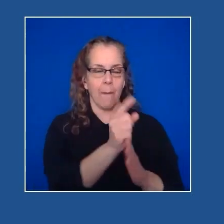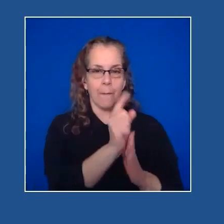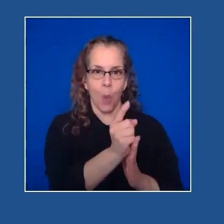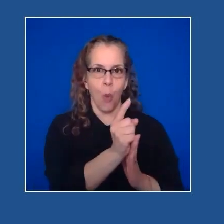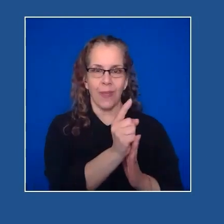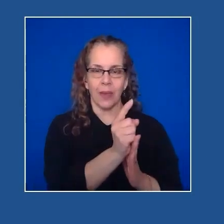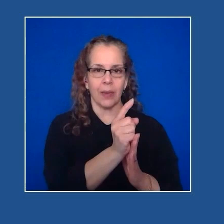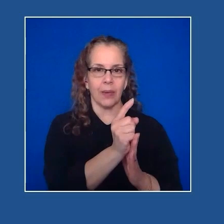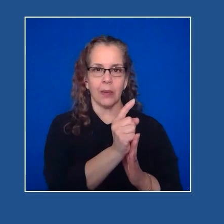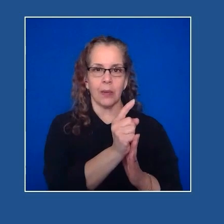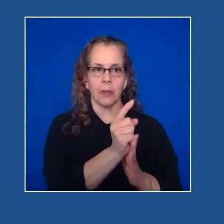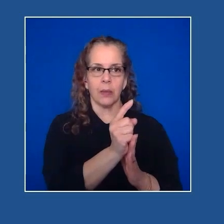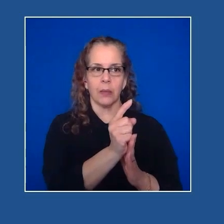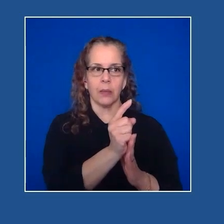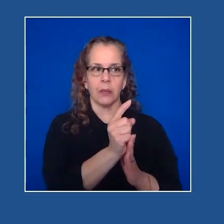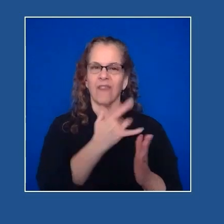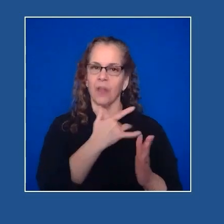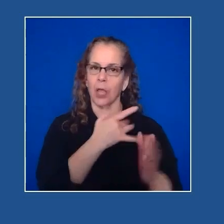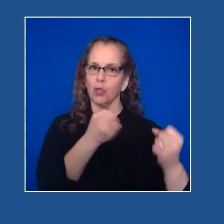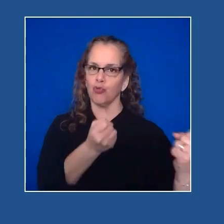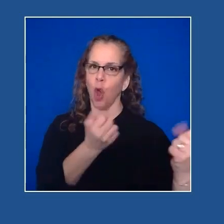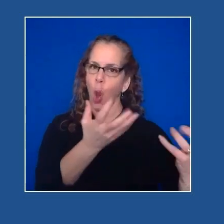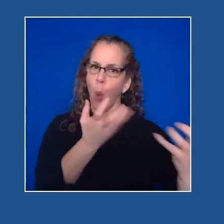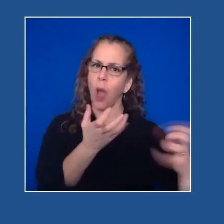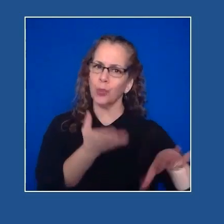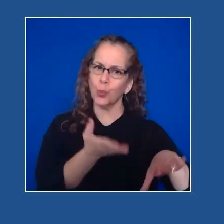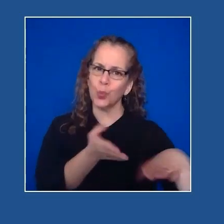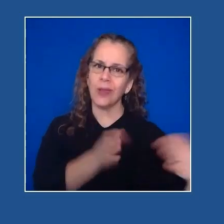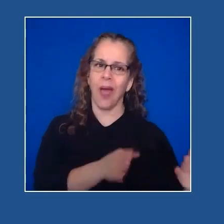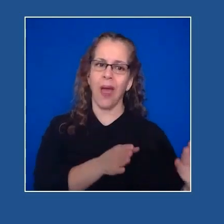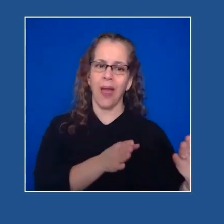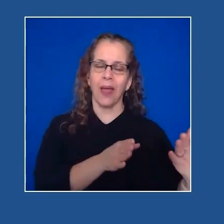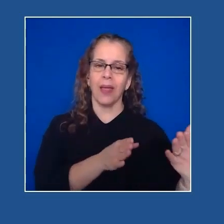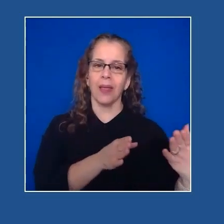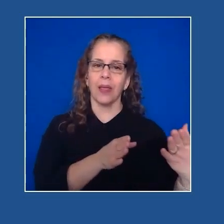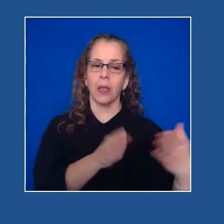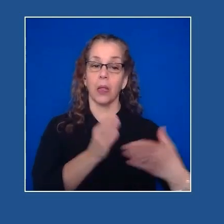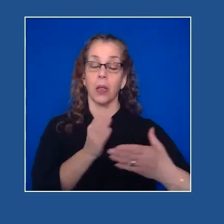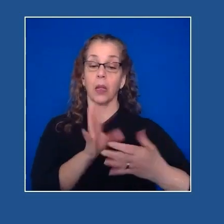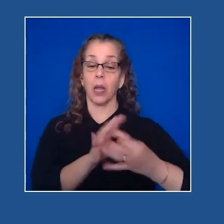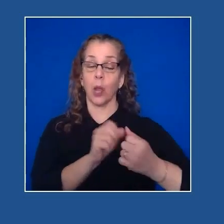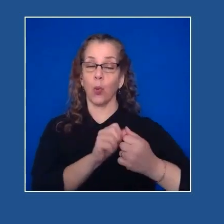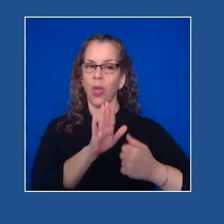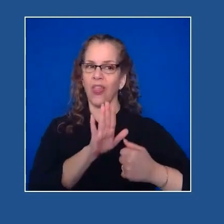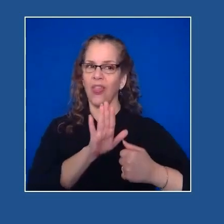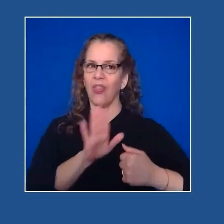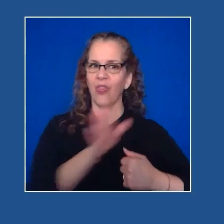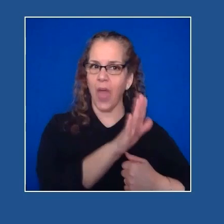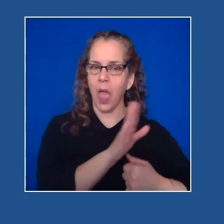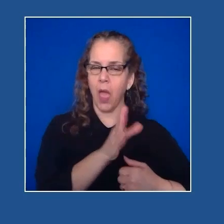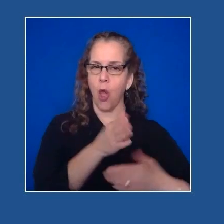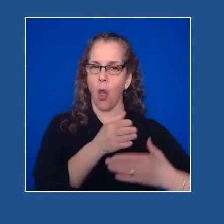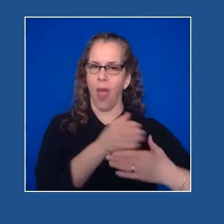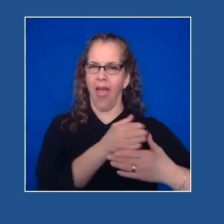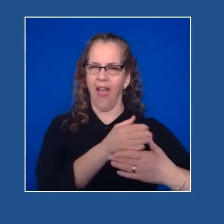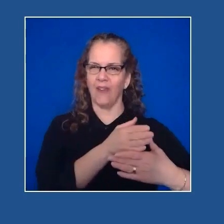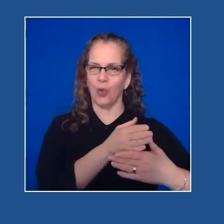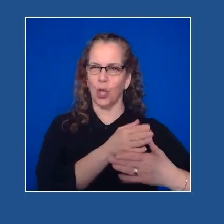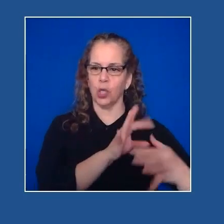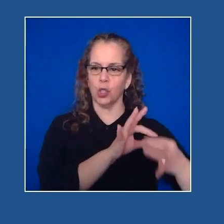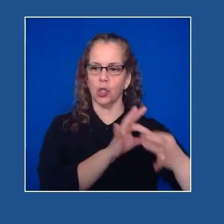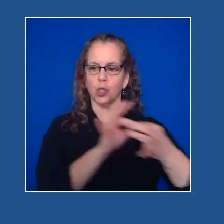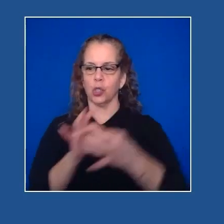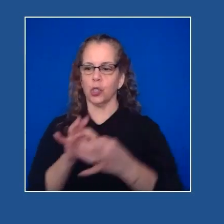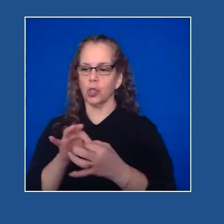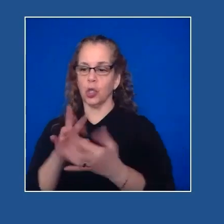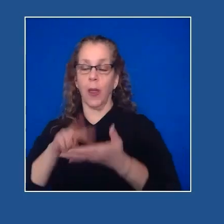wish to die relative to their own average, does that also tend to be accompanied by, say, a weaker wish to live relative